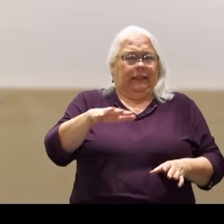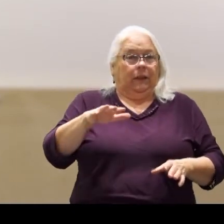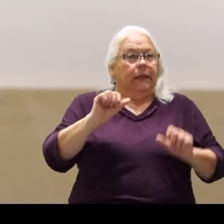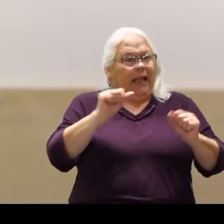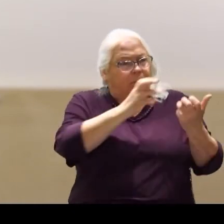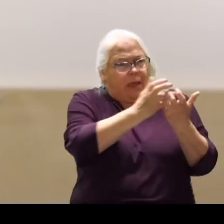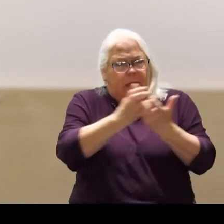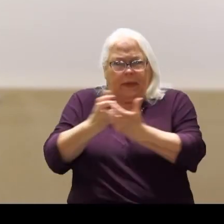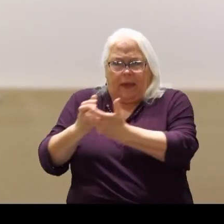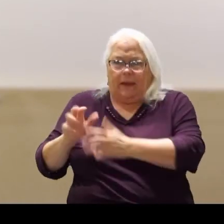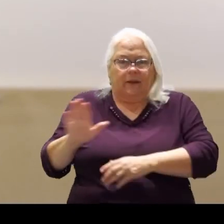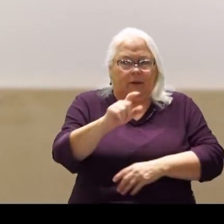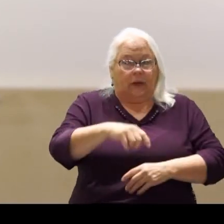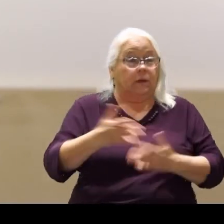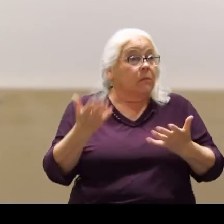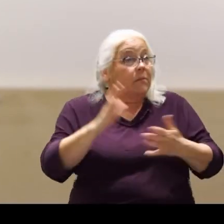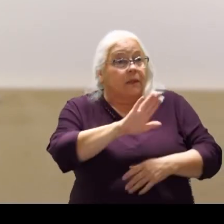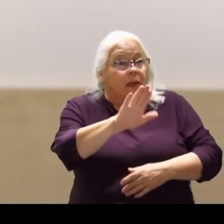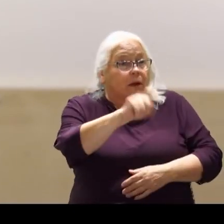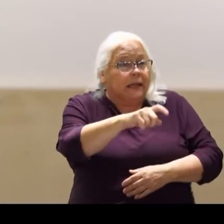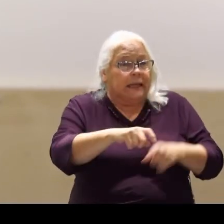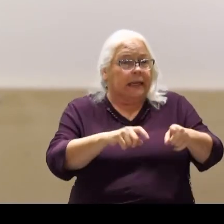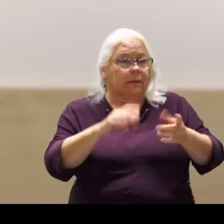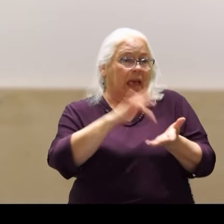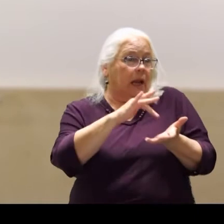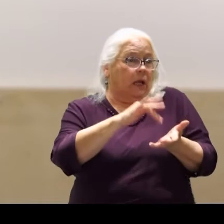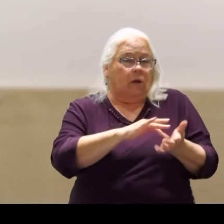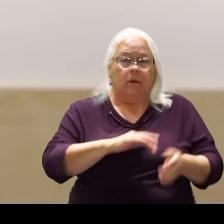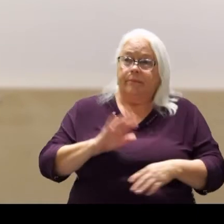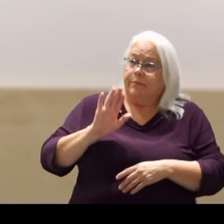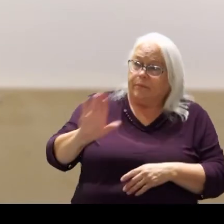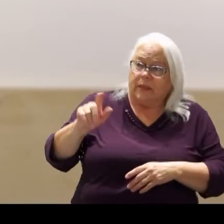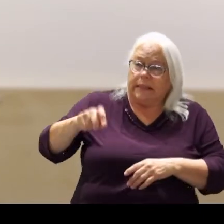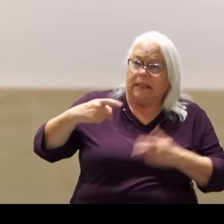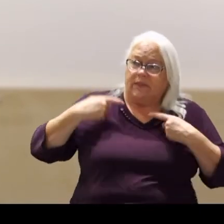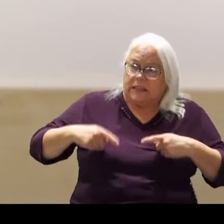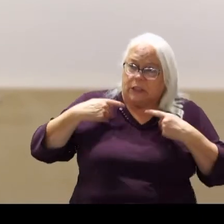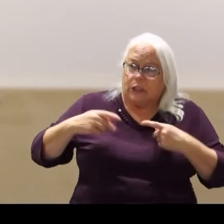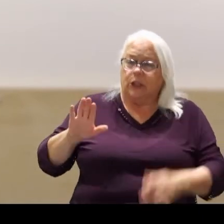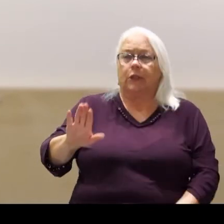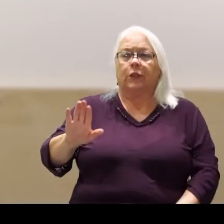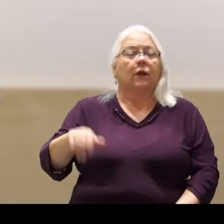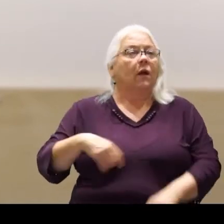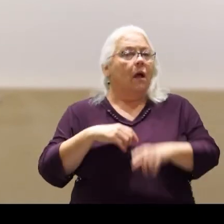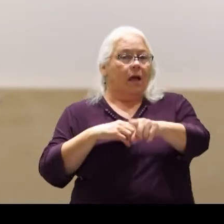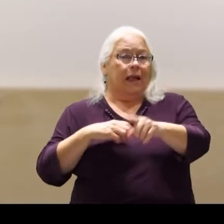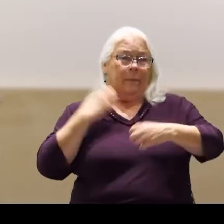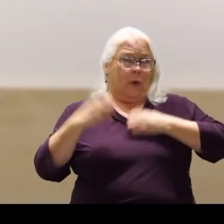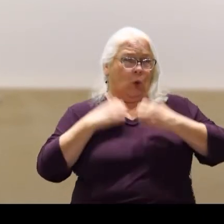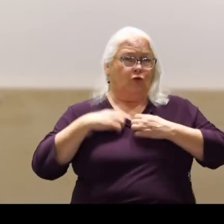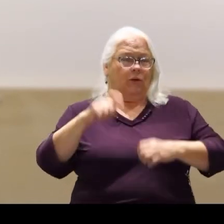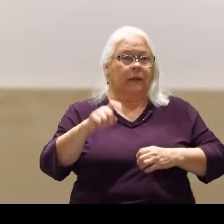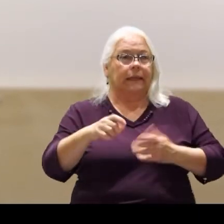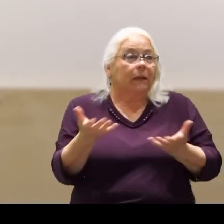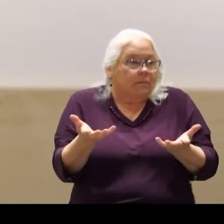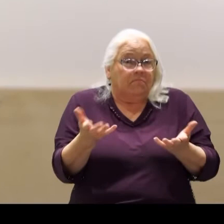environment facilitate all of their different needs, whether it be medical needs or physical